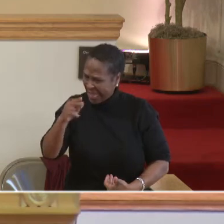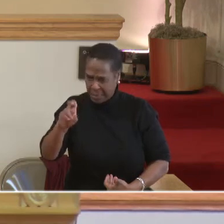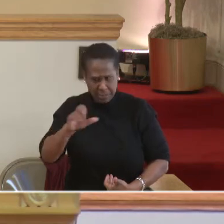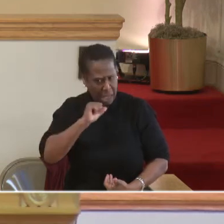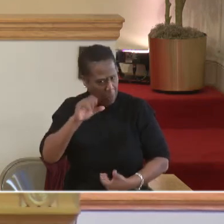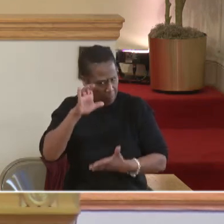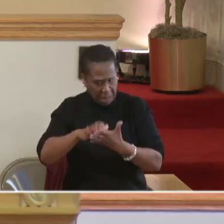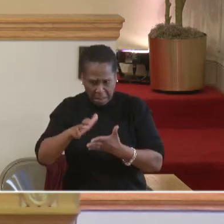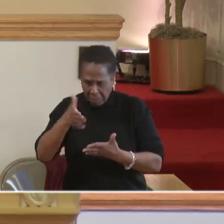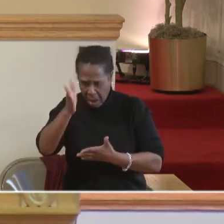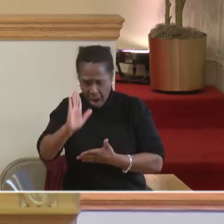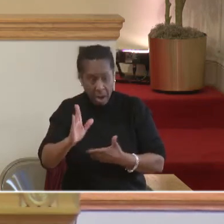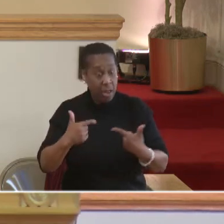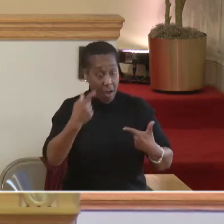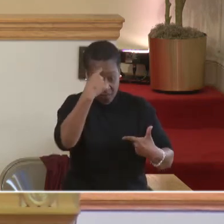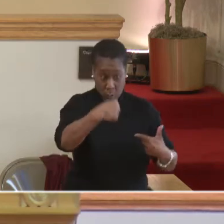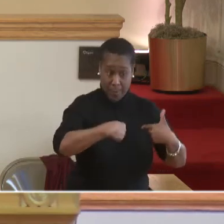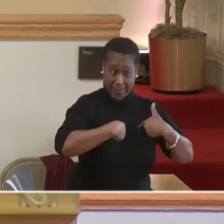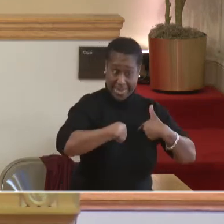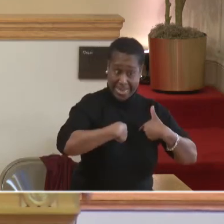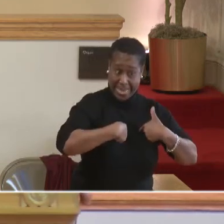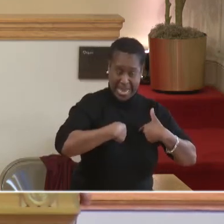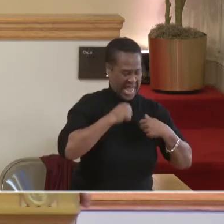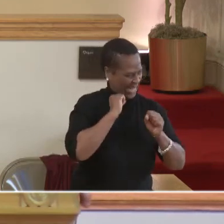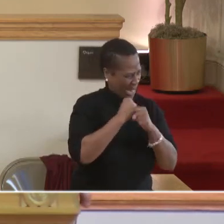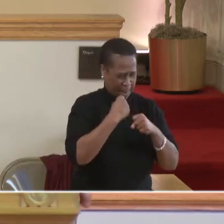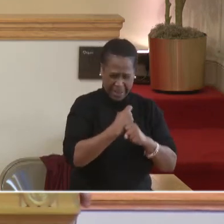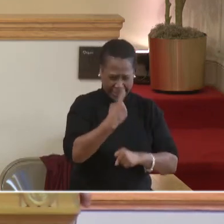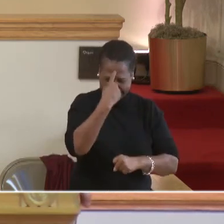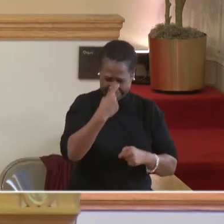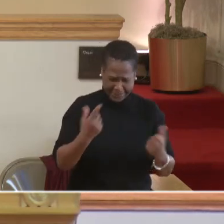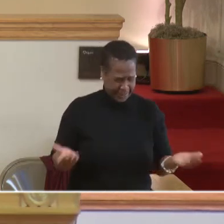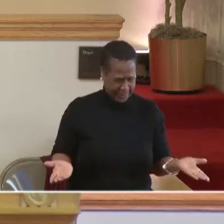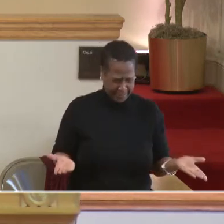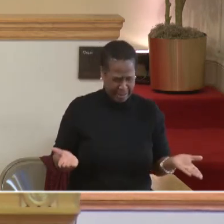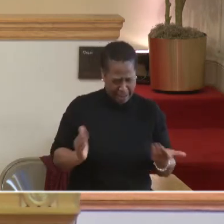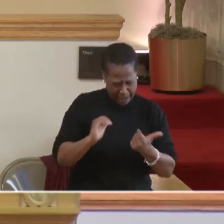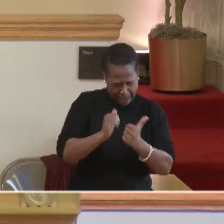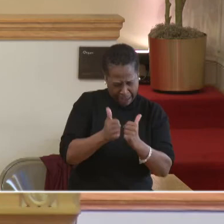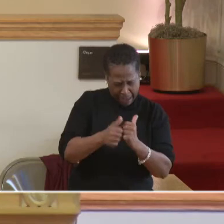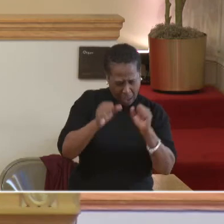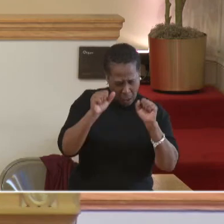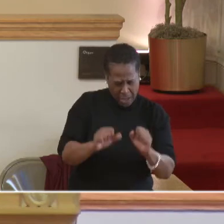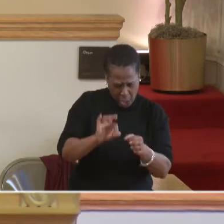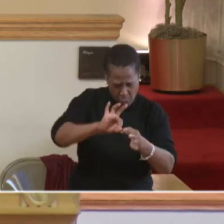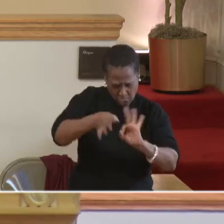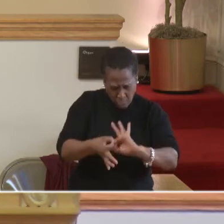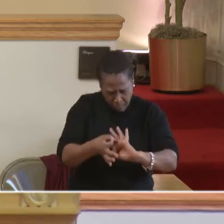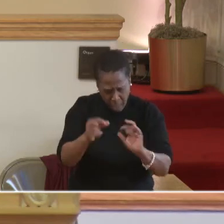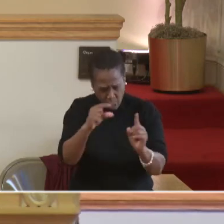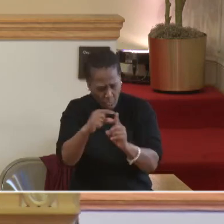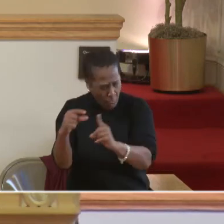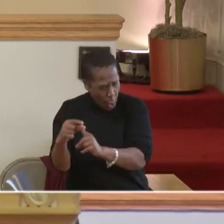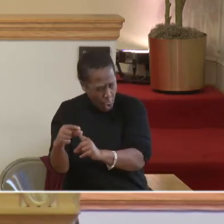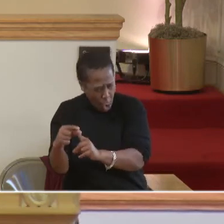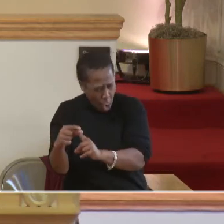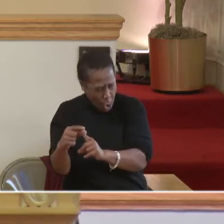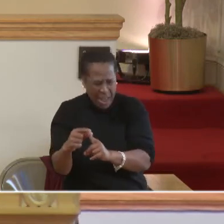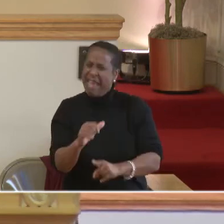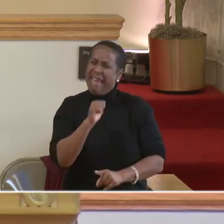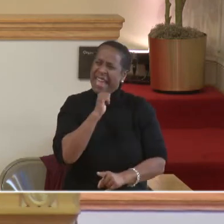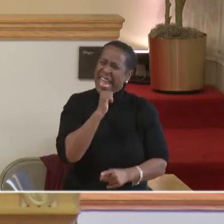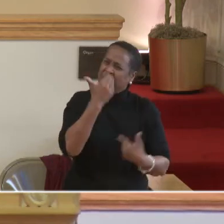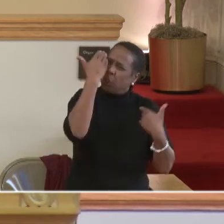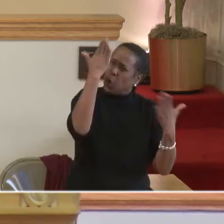And for me, that didn't make sense. How can you interpret the word and not know